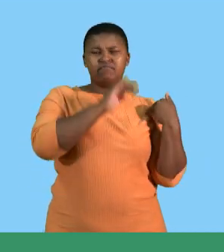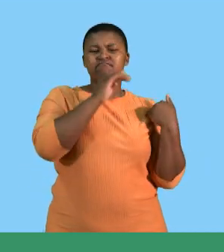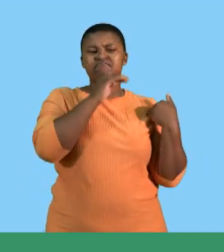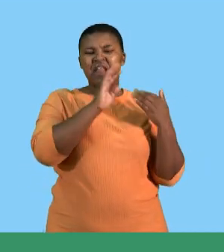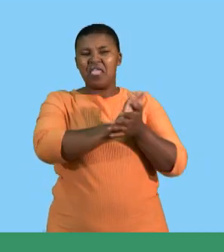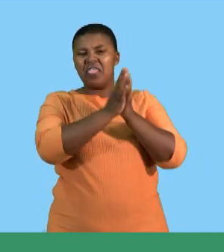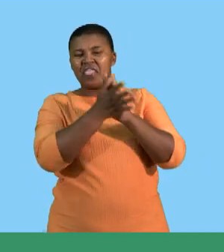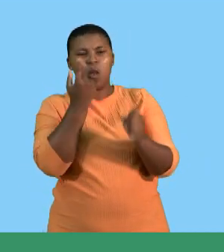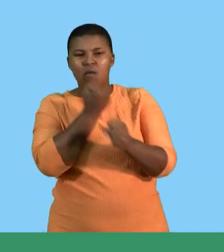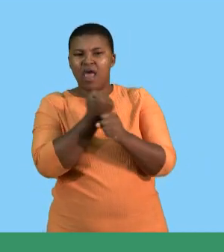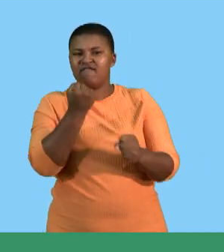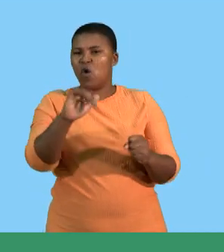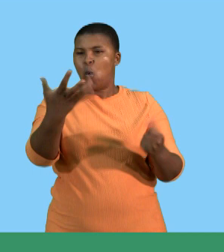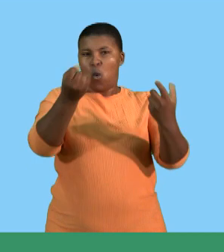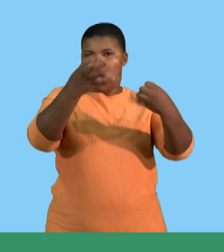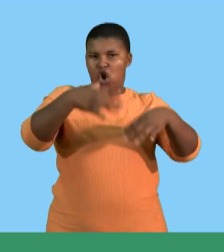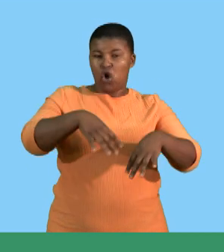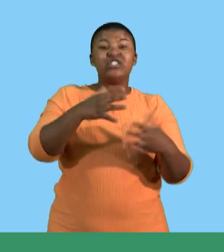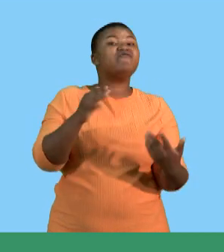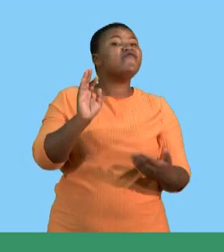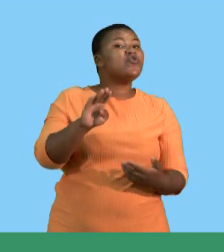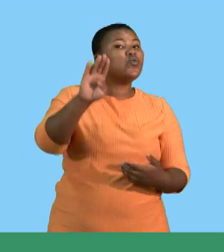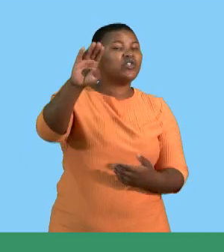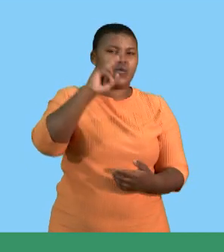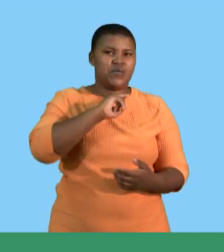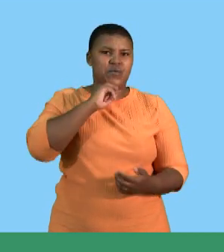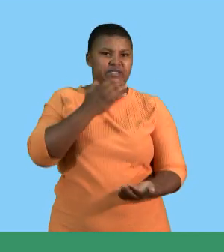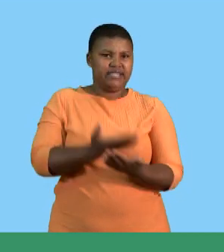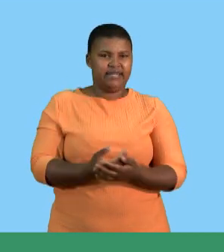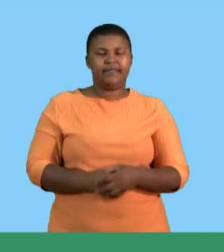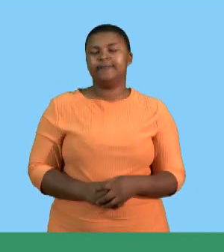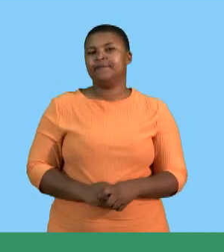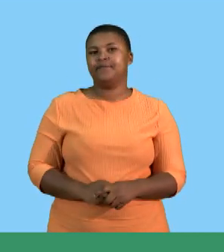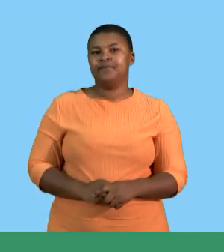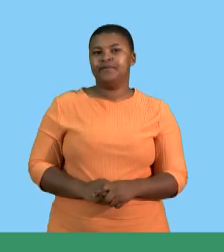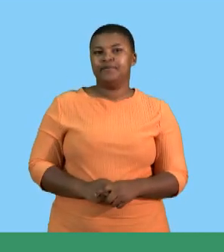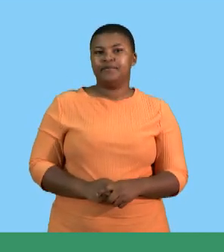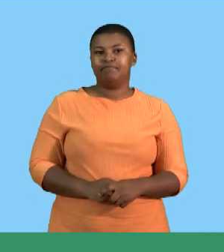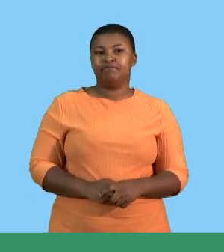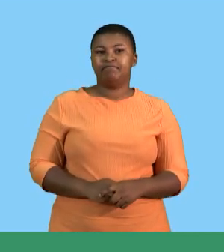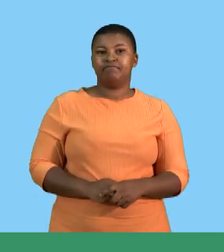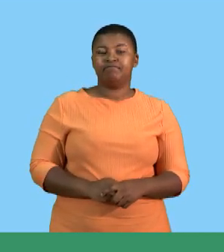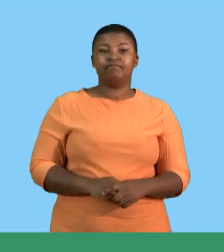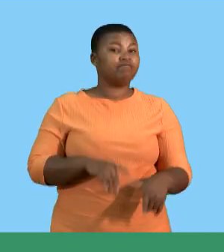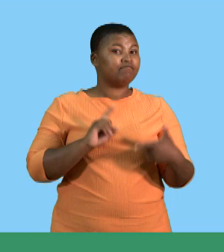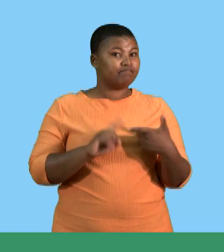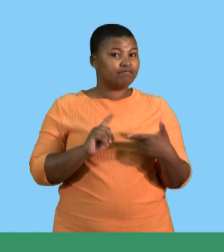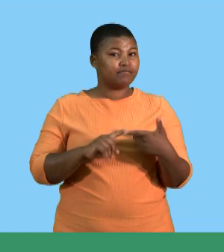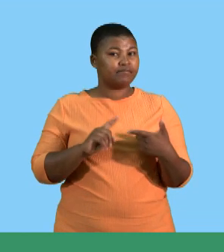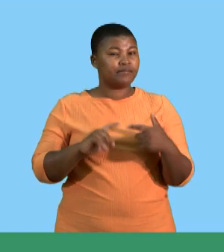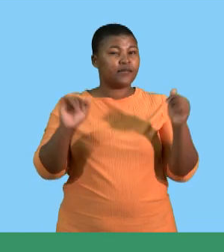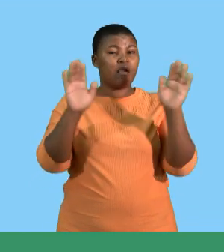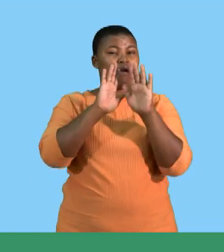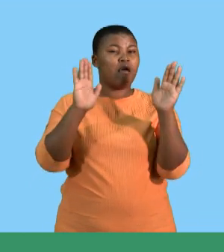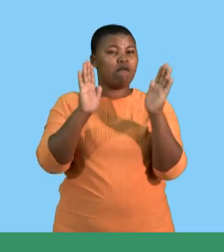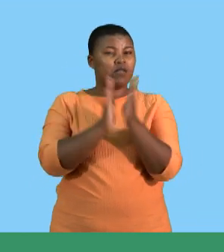data is in the administration department and they stored it safely. So it will not be harmed or damaged, and we can use it in